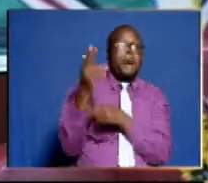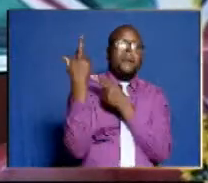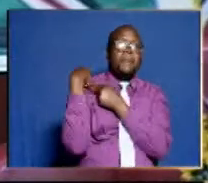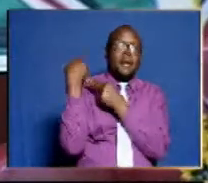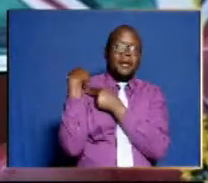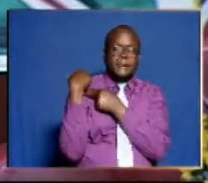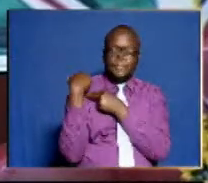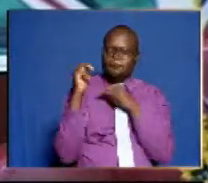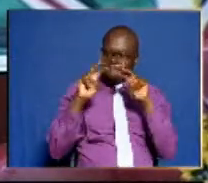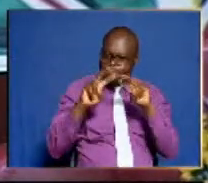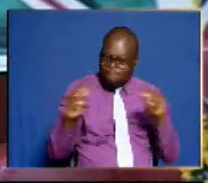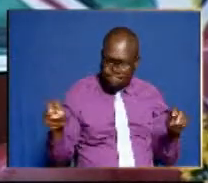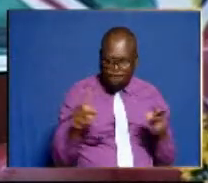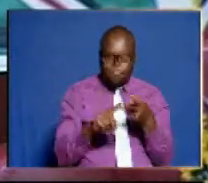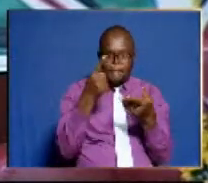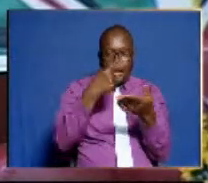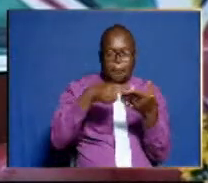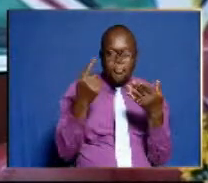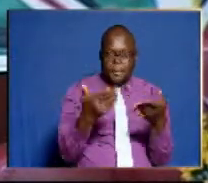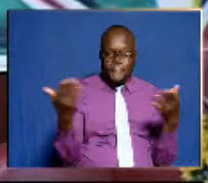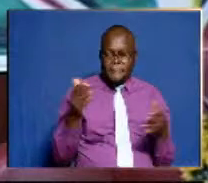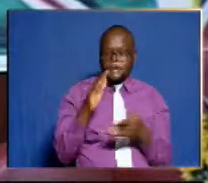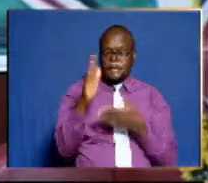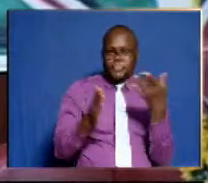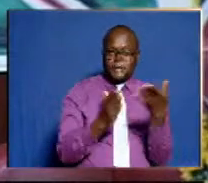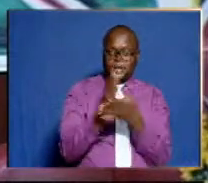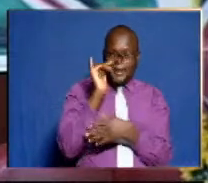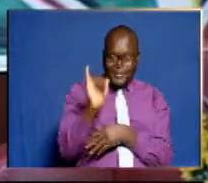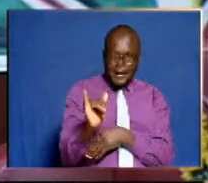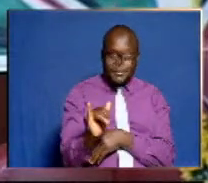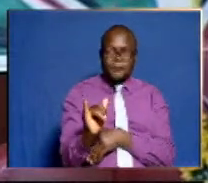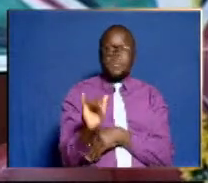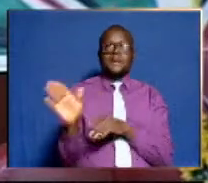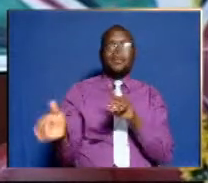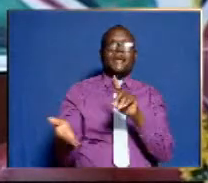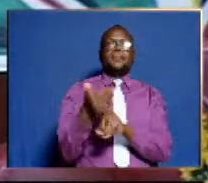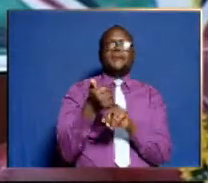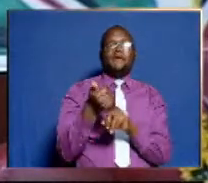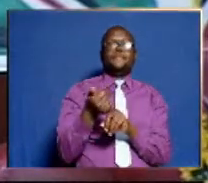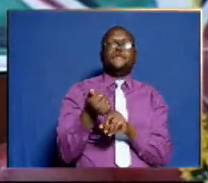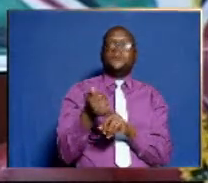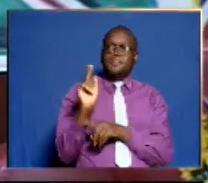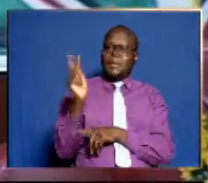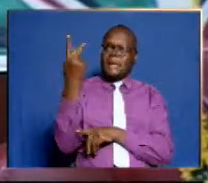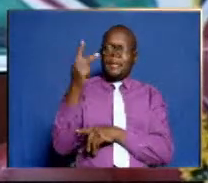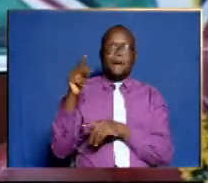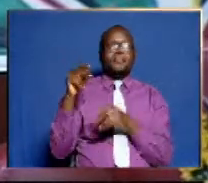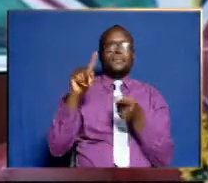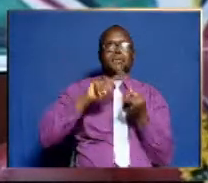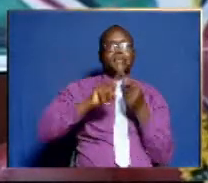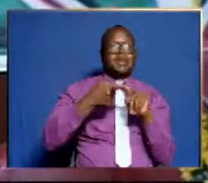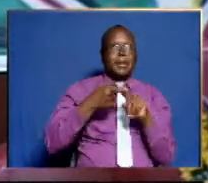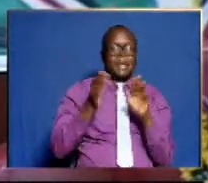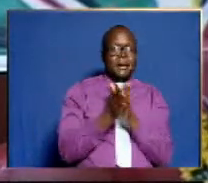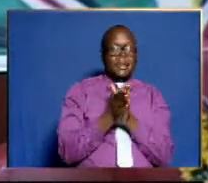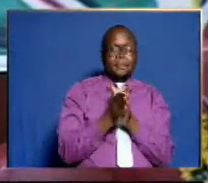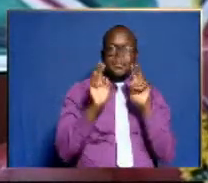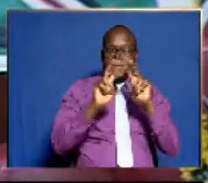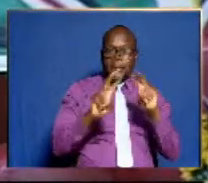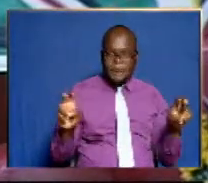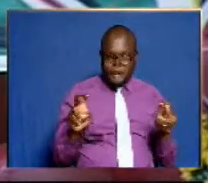of vetting and approving products to ensure that they meet the set Kenyan standards and inspections